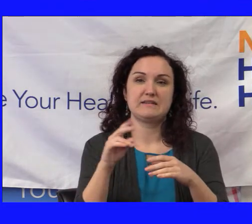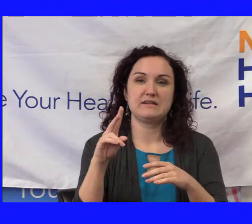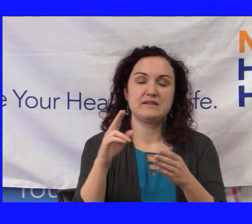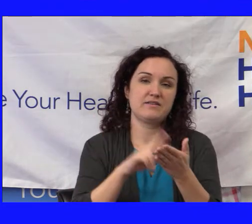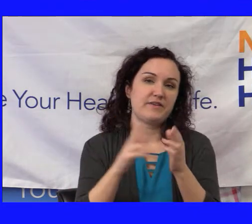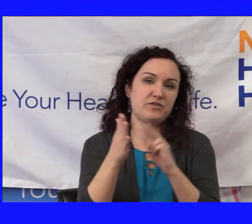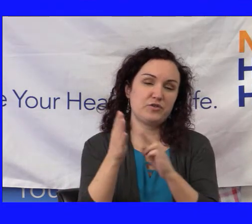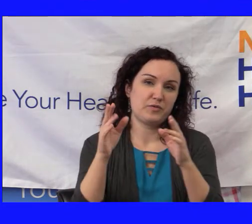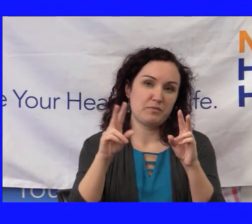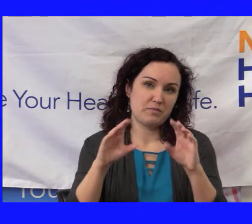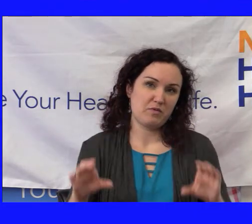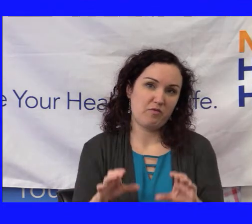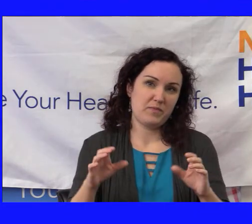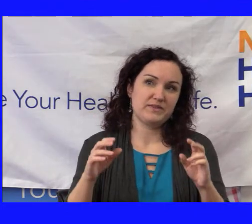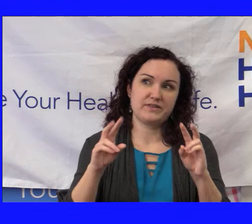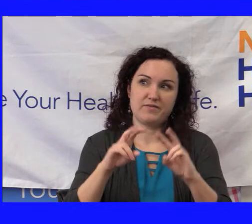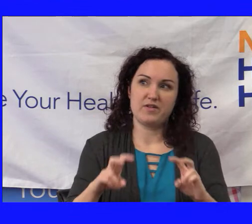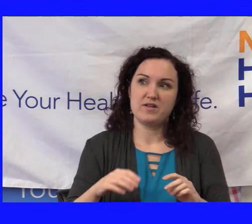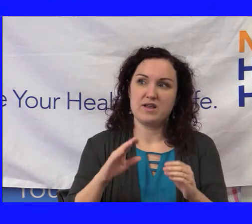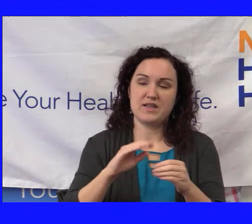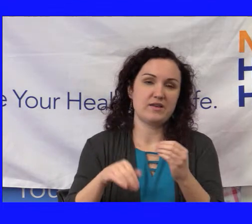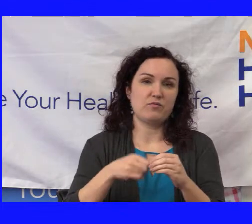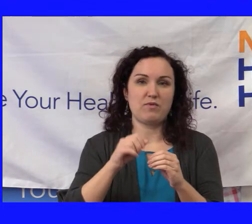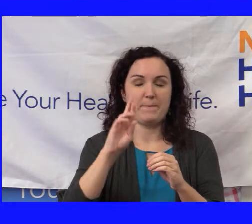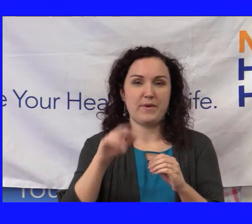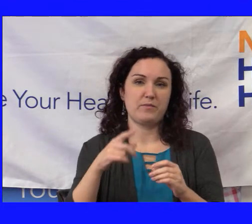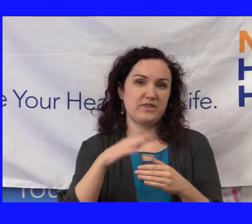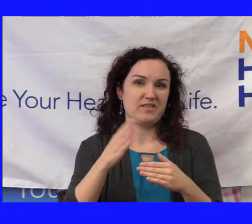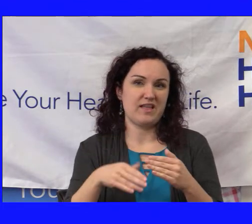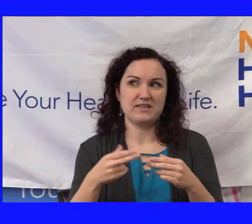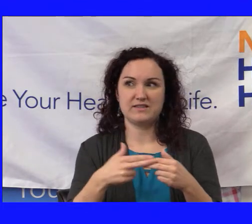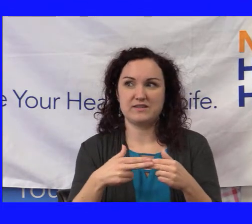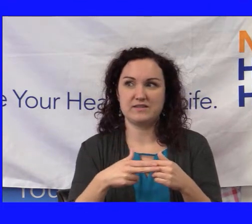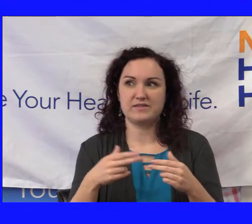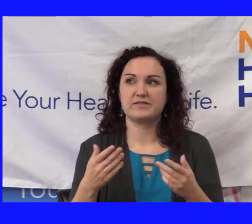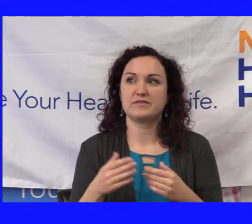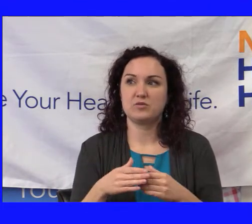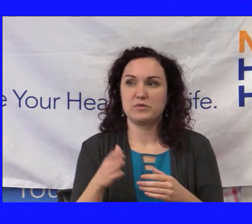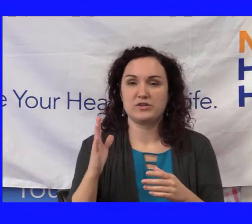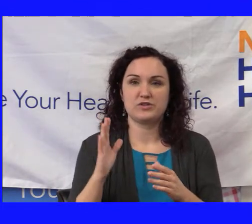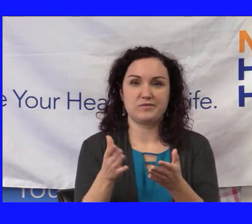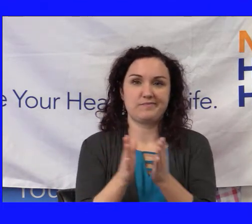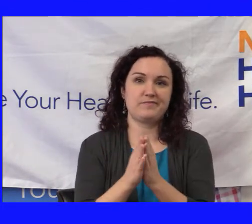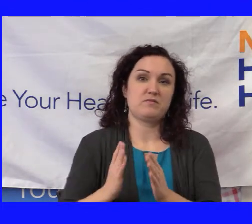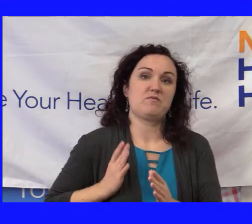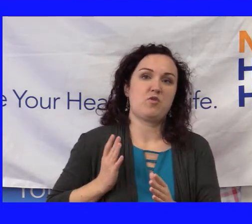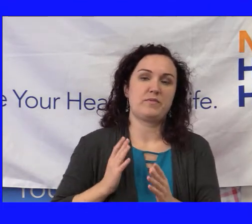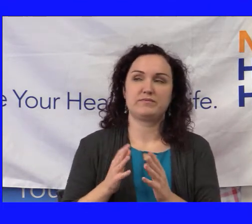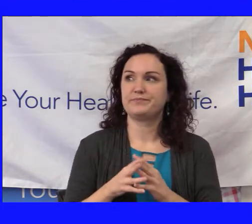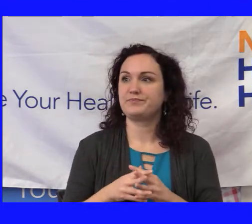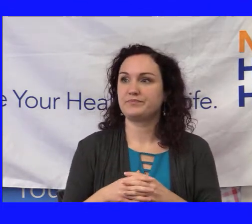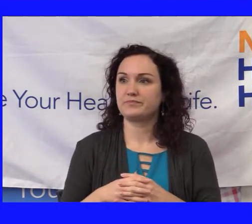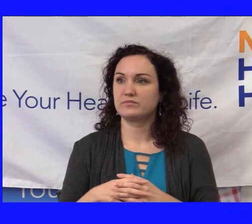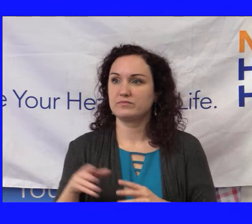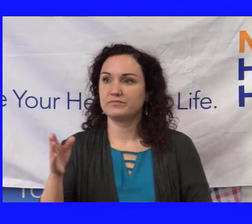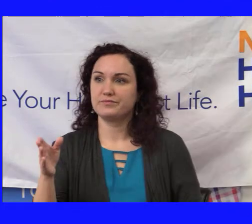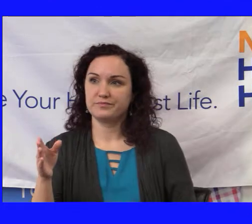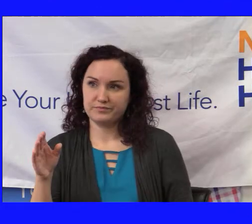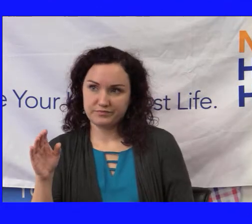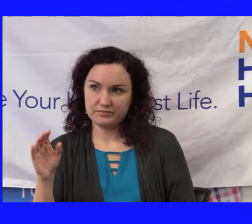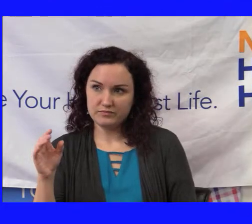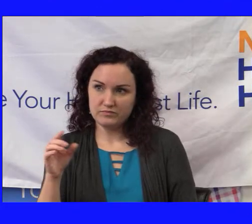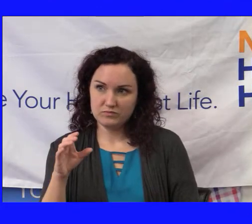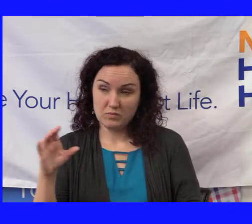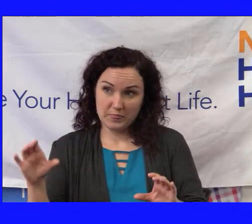performance evaluation to date, and then we'll wrap up with the last slide, which is our formal request. Yep. On vendor